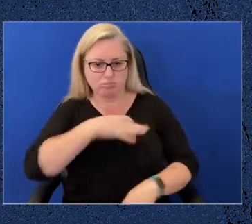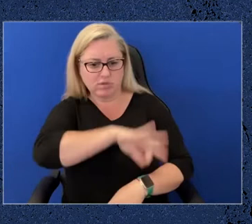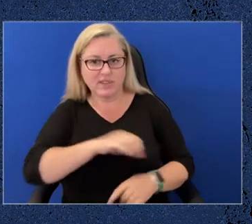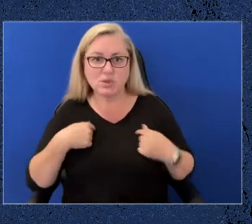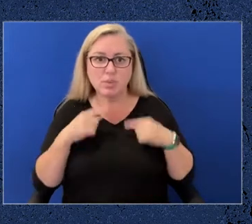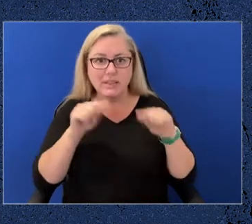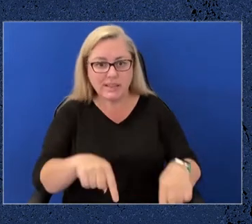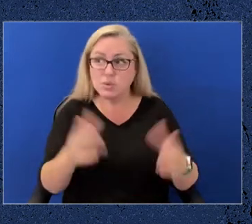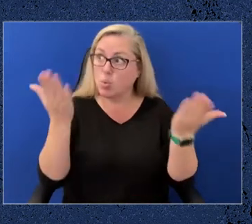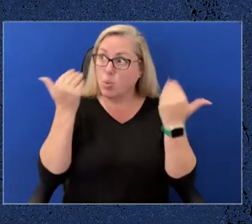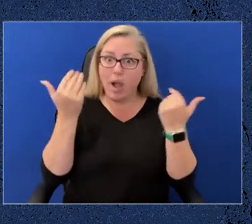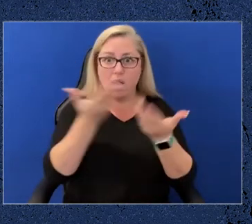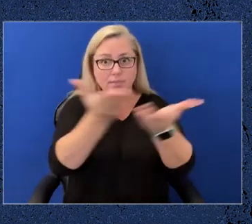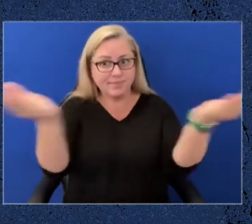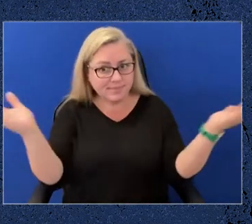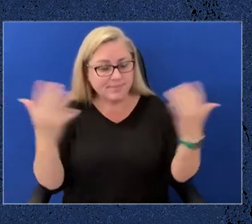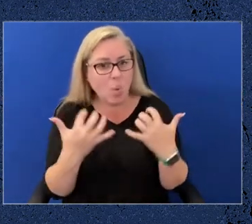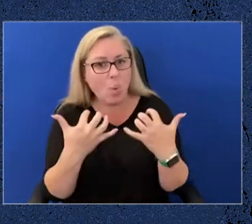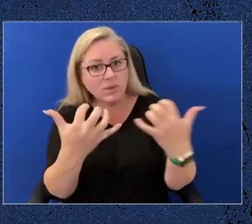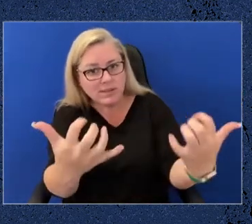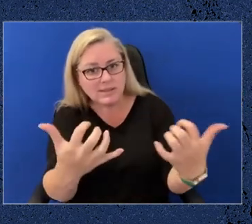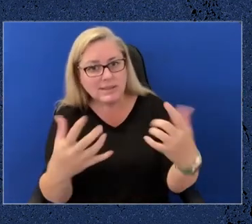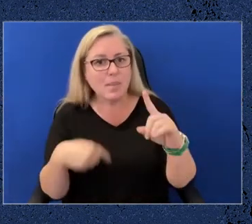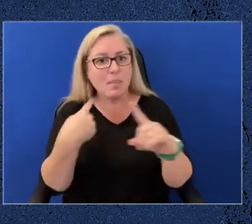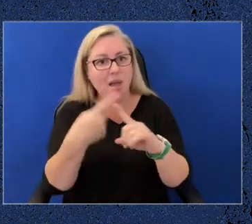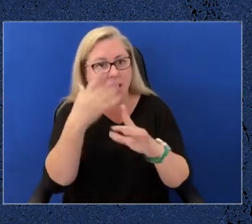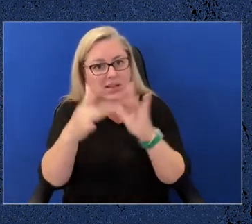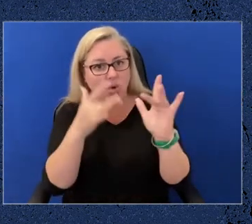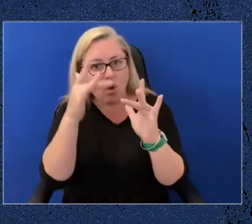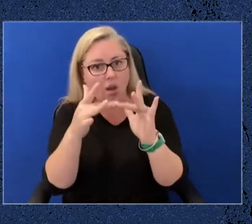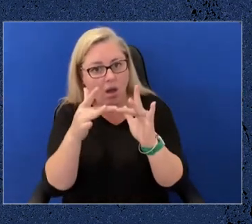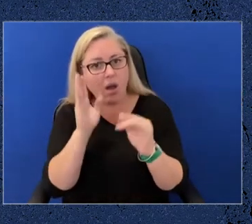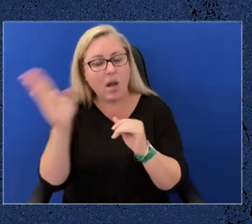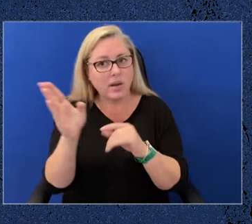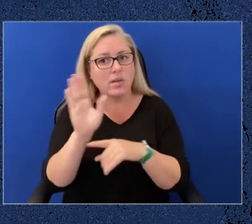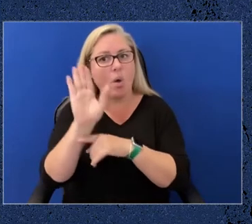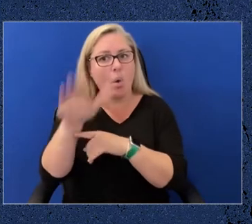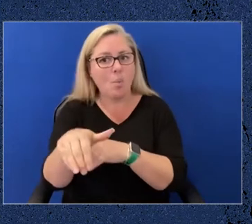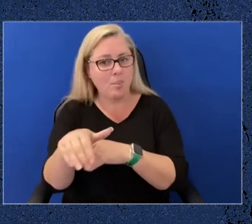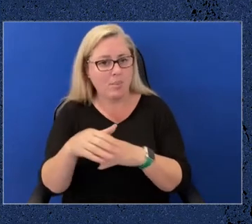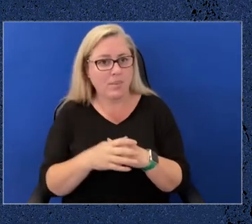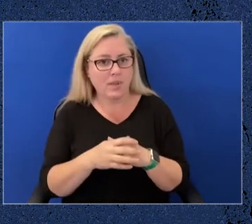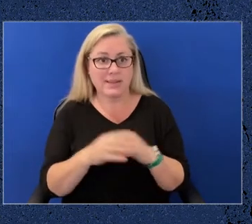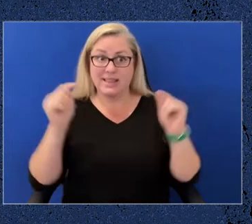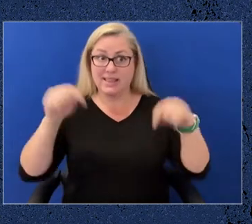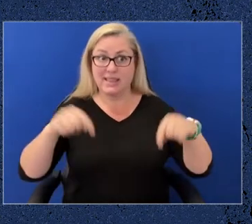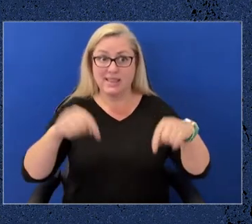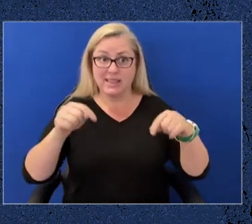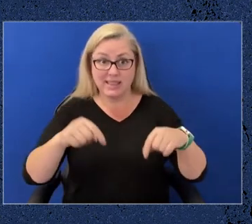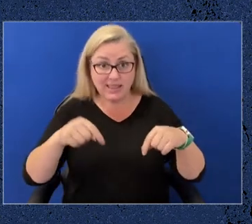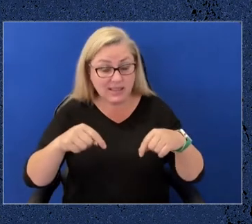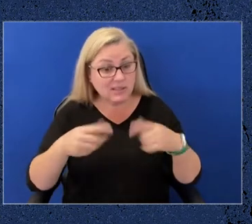here for the audience here as well as those from following the event from home. This is one of the series of